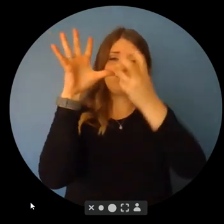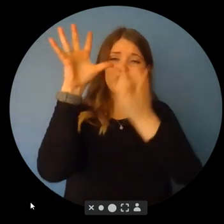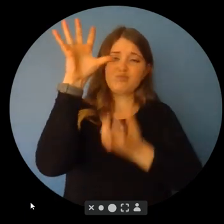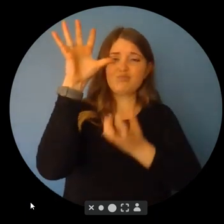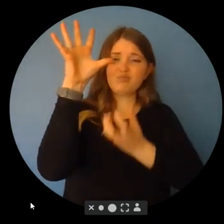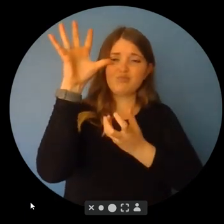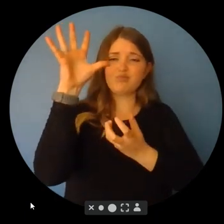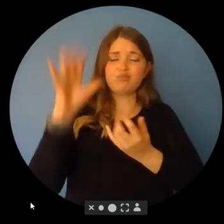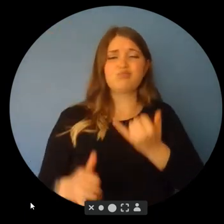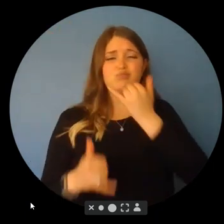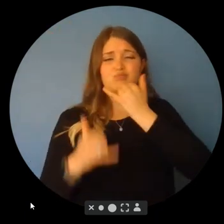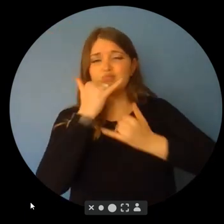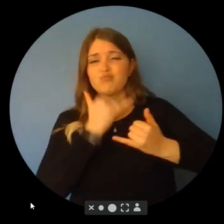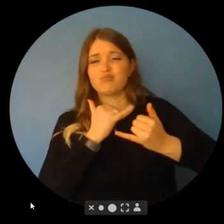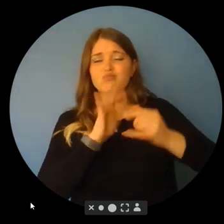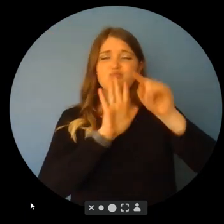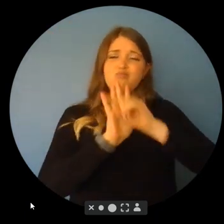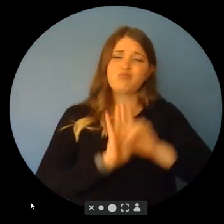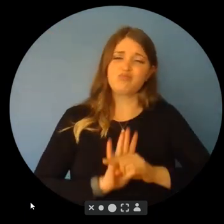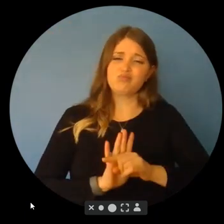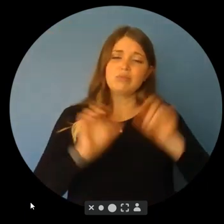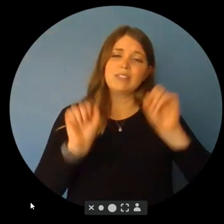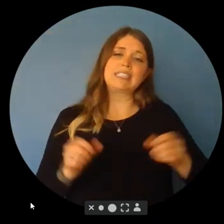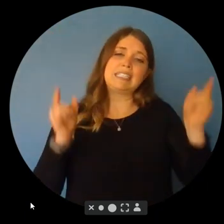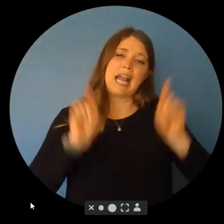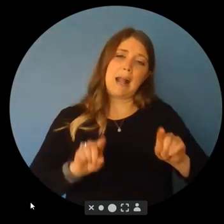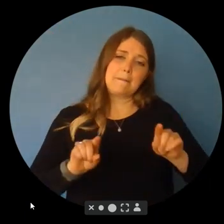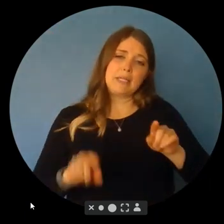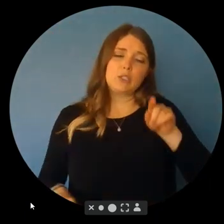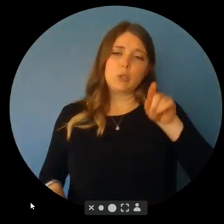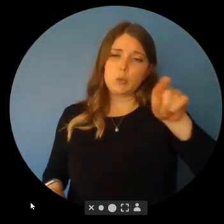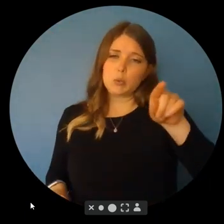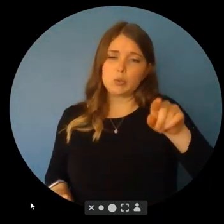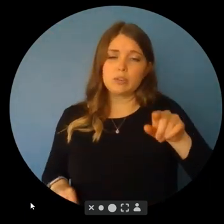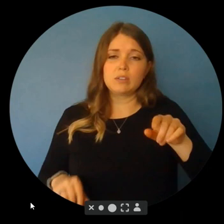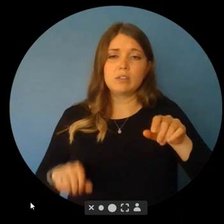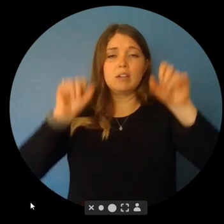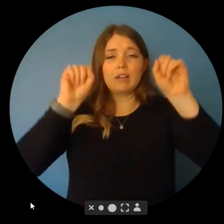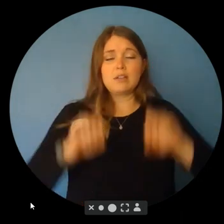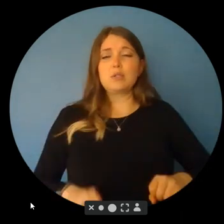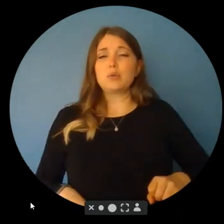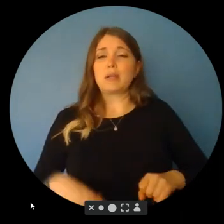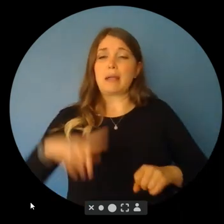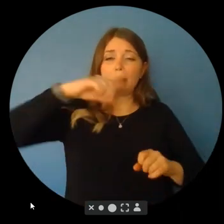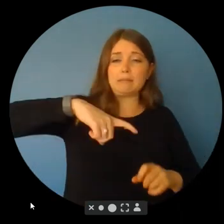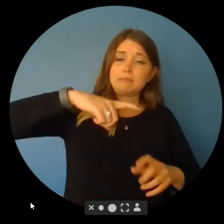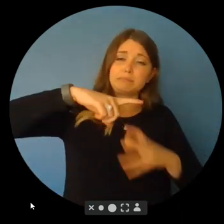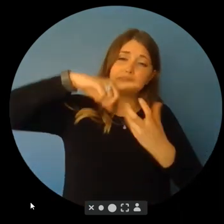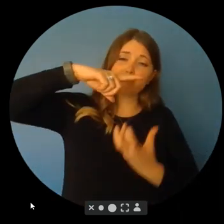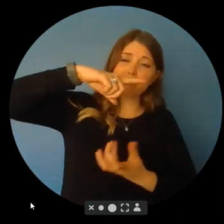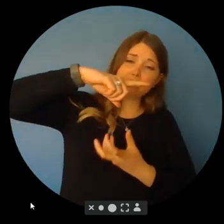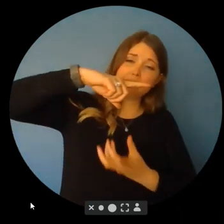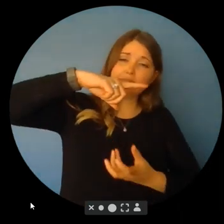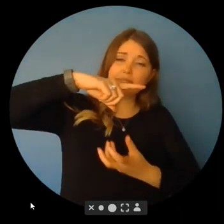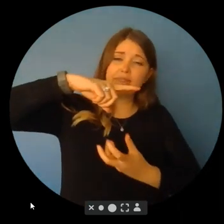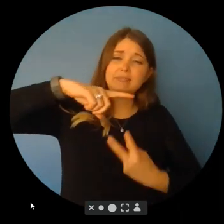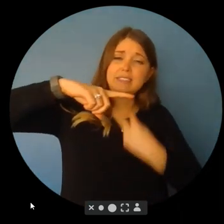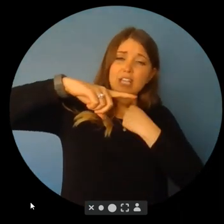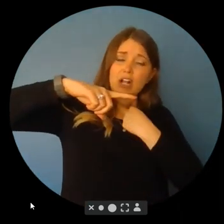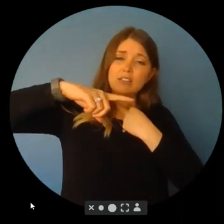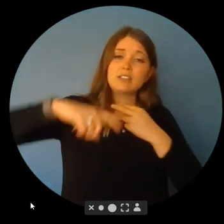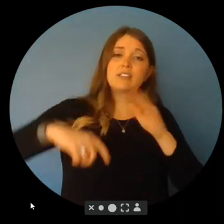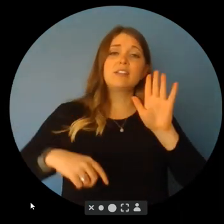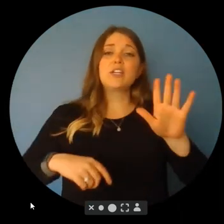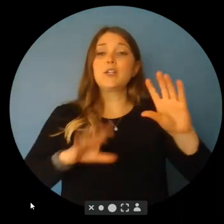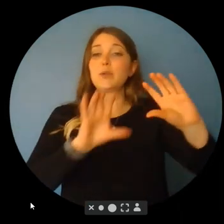can happen to you. You can get all hung up in a prickly perch, and your game will play